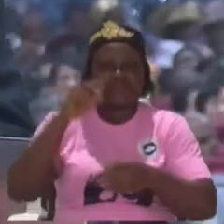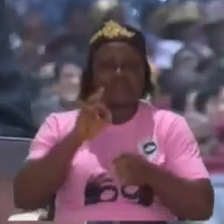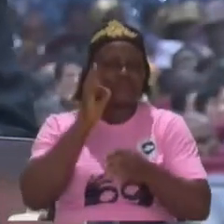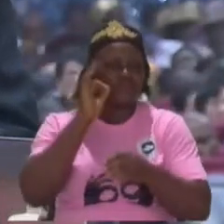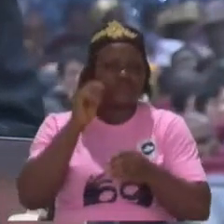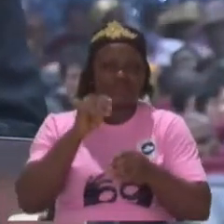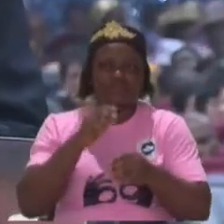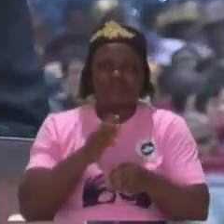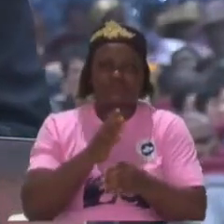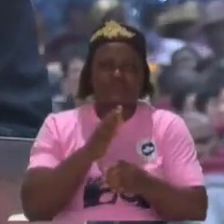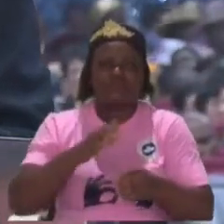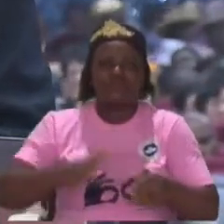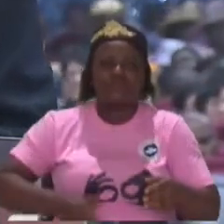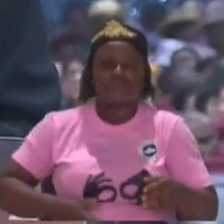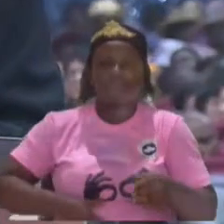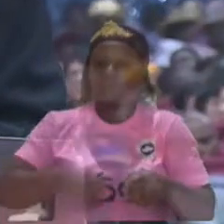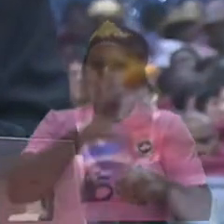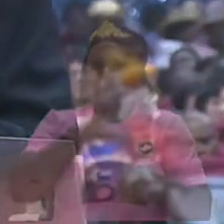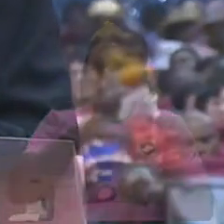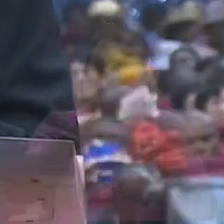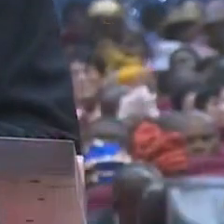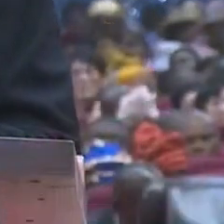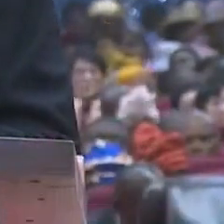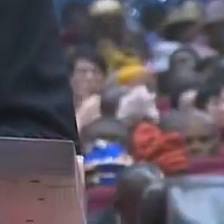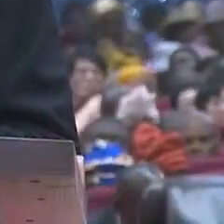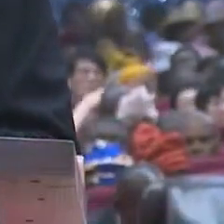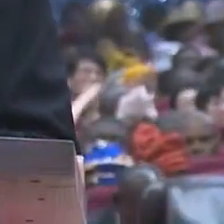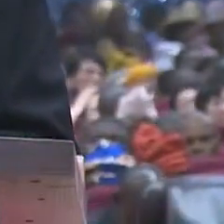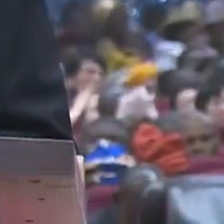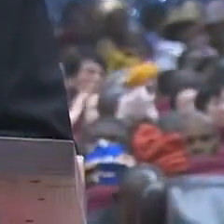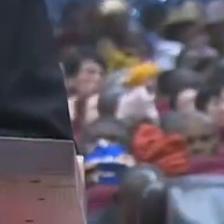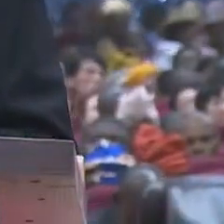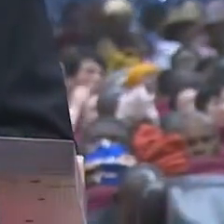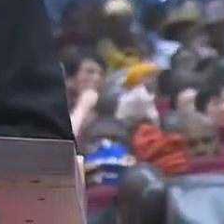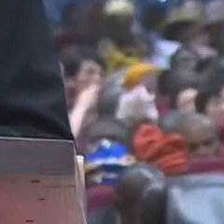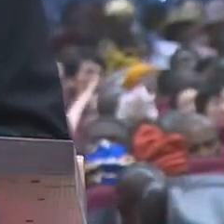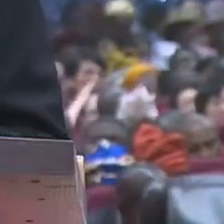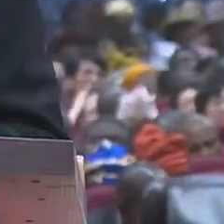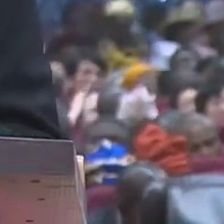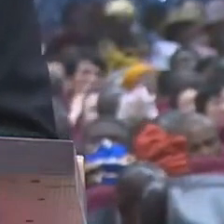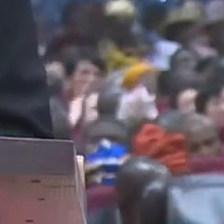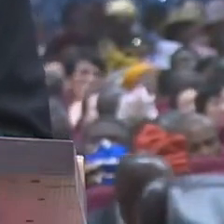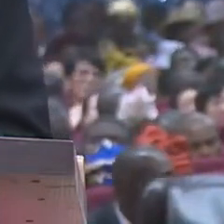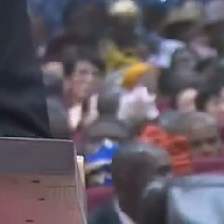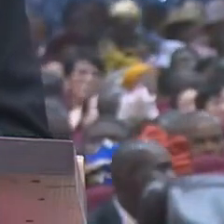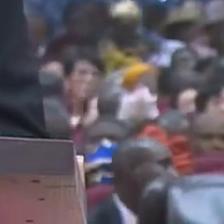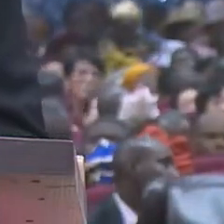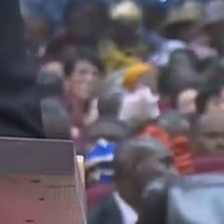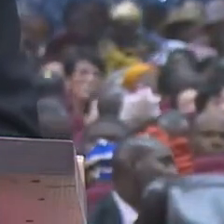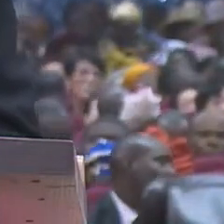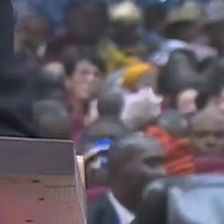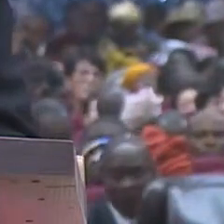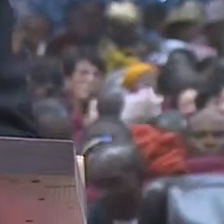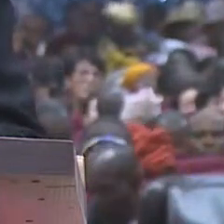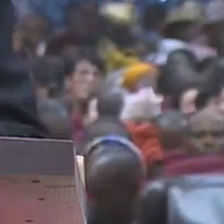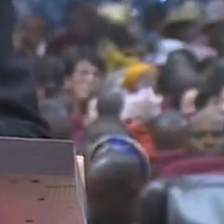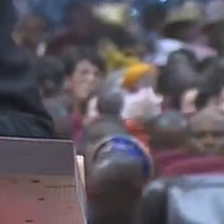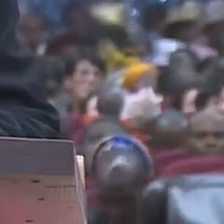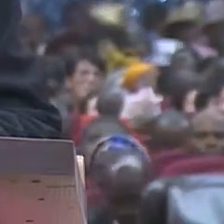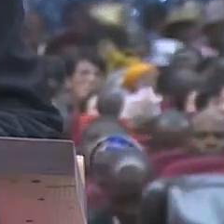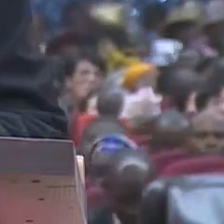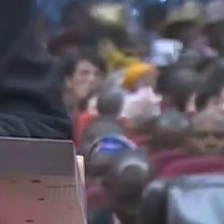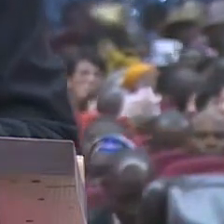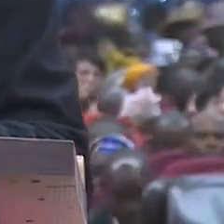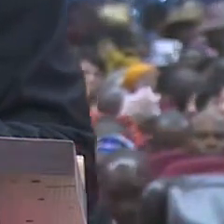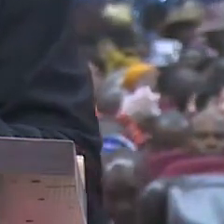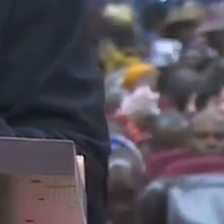services, trusting the Lord to answer them. In one particular Holy Ghost service,